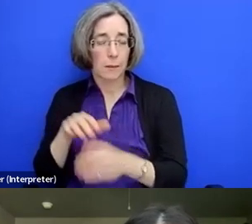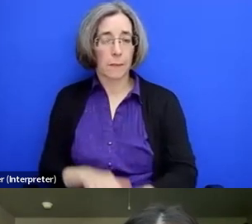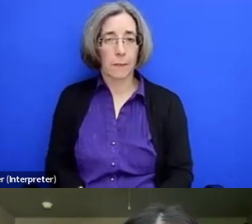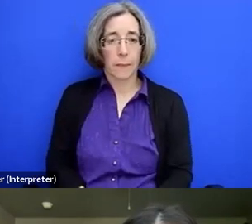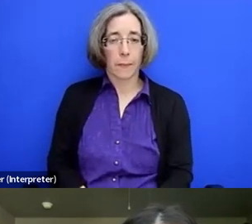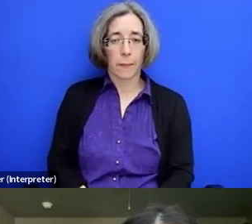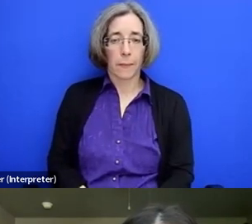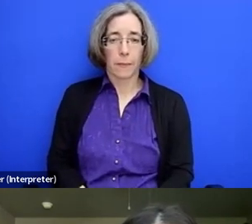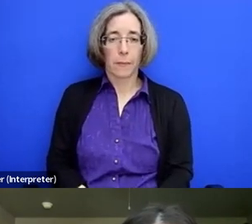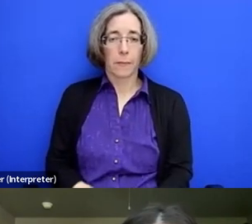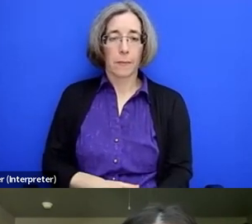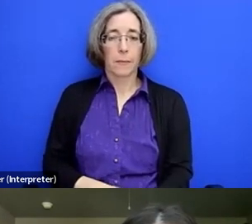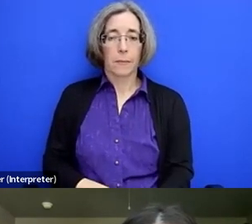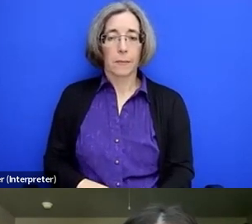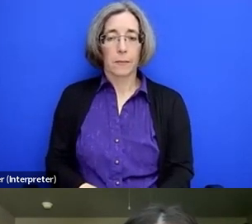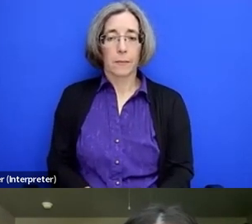research.